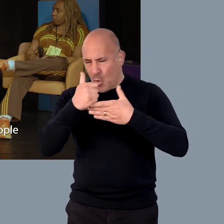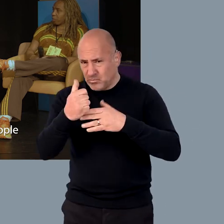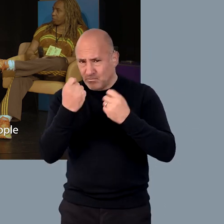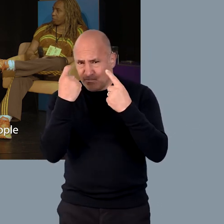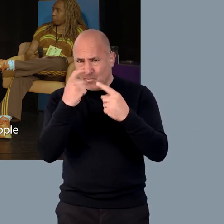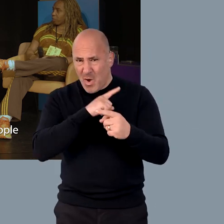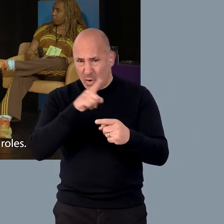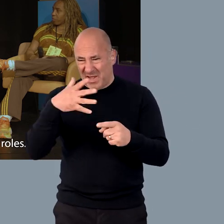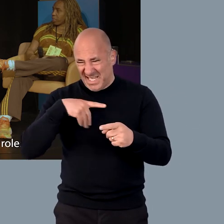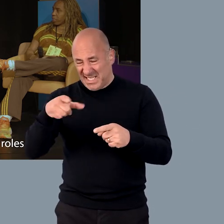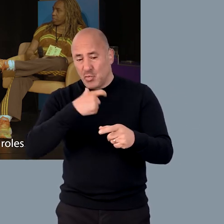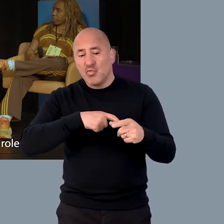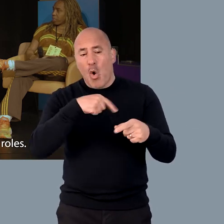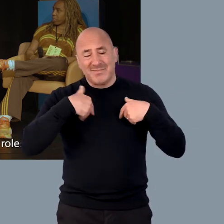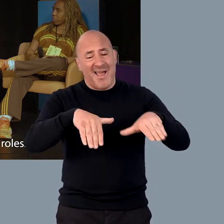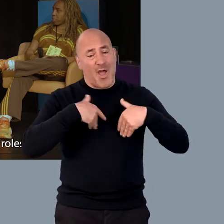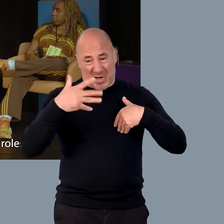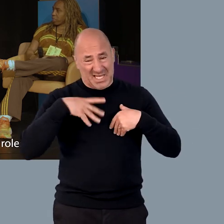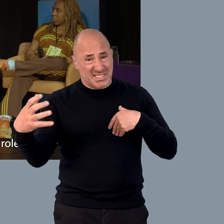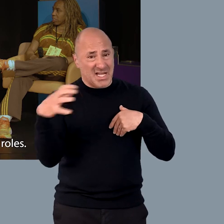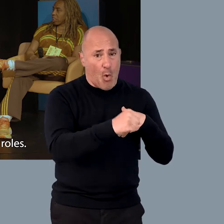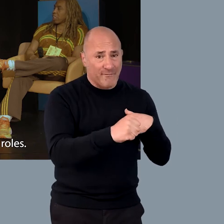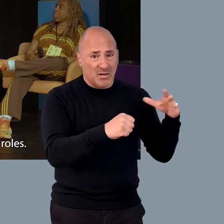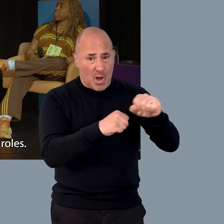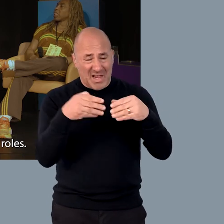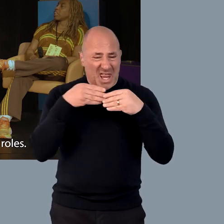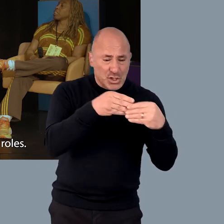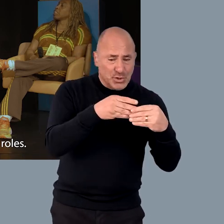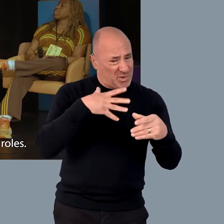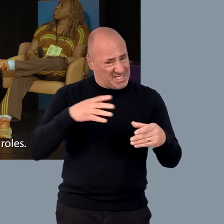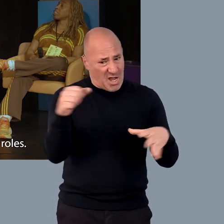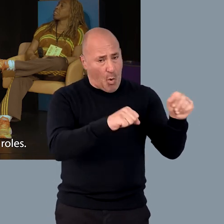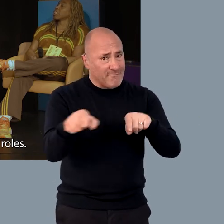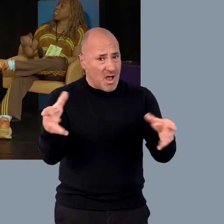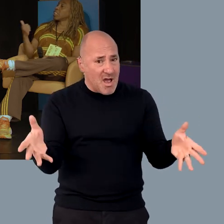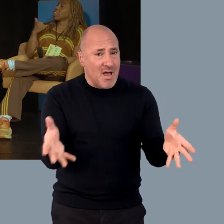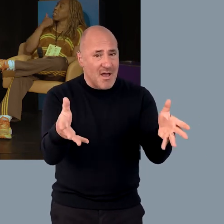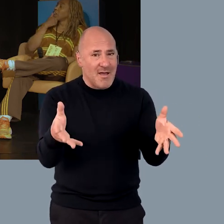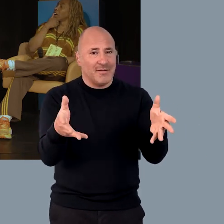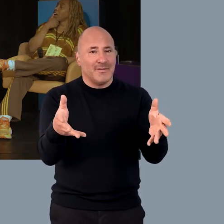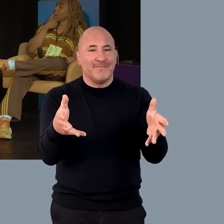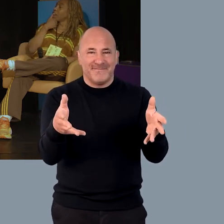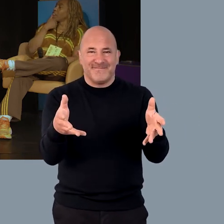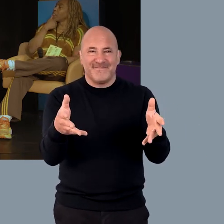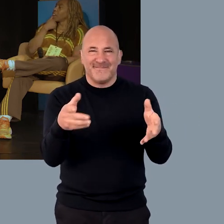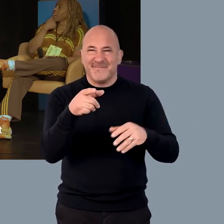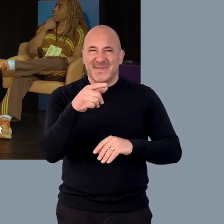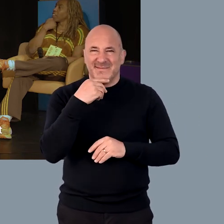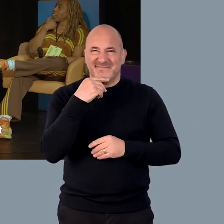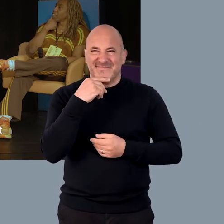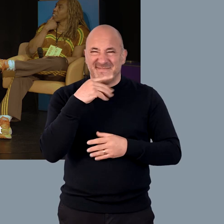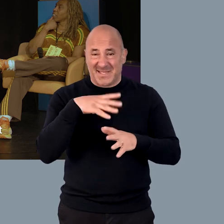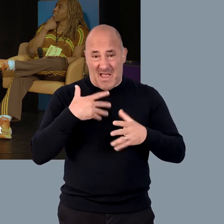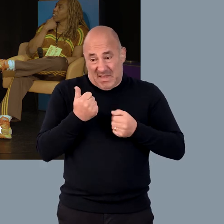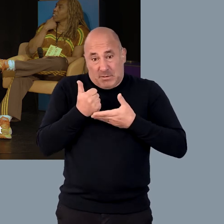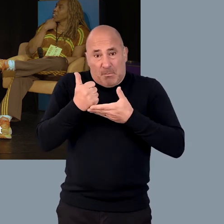what support them to understand what they need to take on those roles and those leadership roles um yeah and